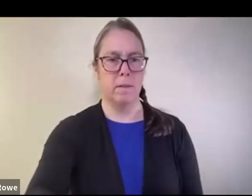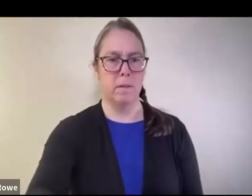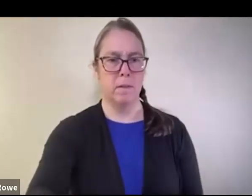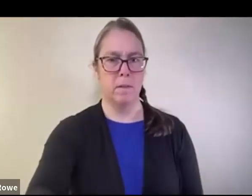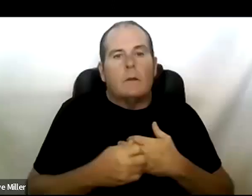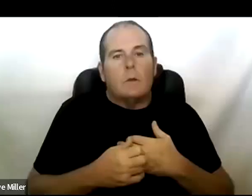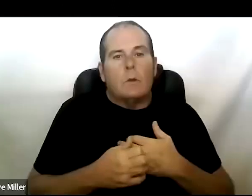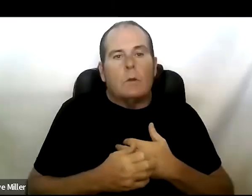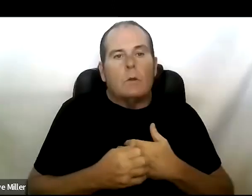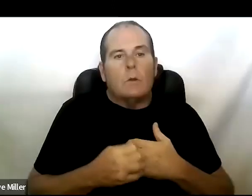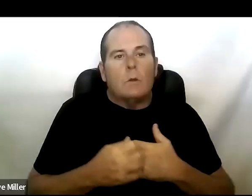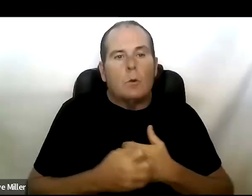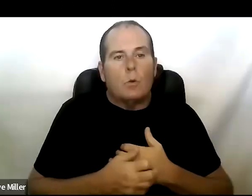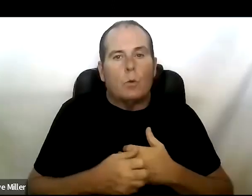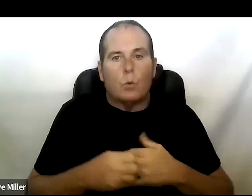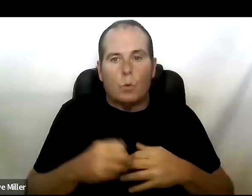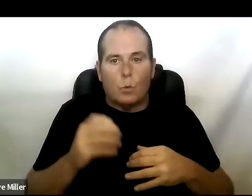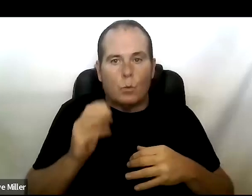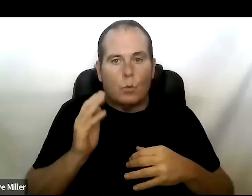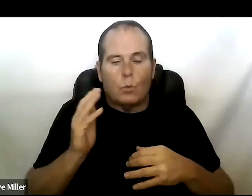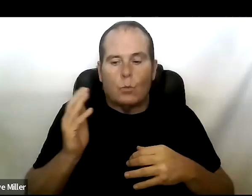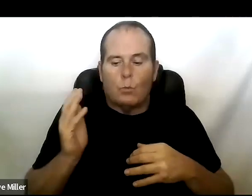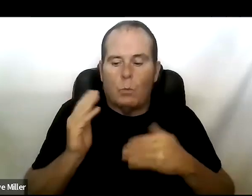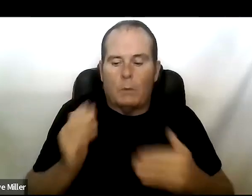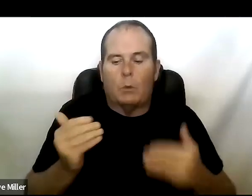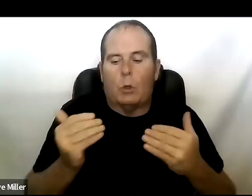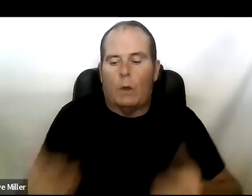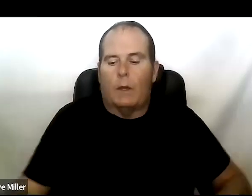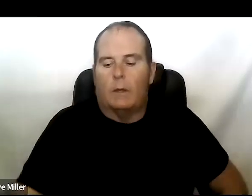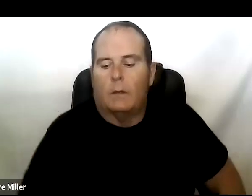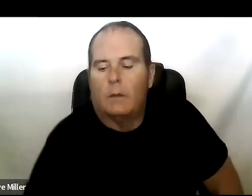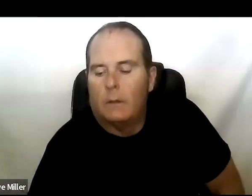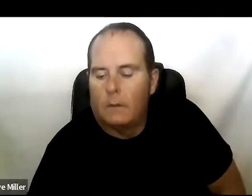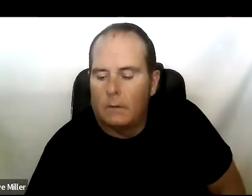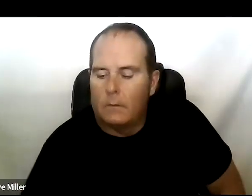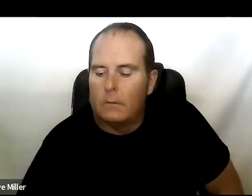We will go ahead and move on to the next question then.